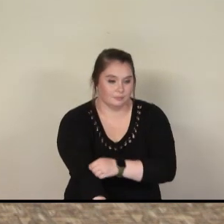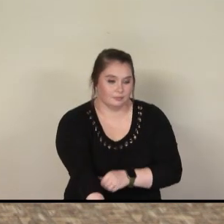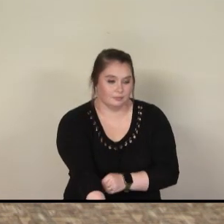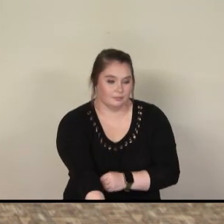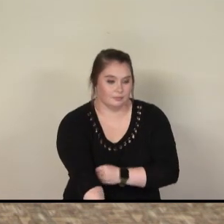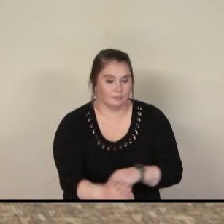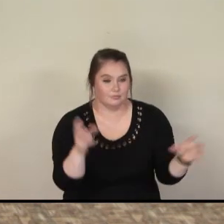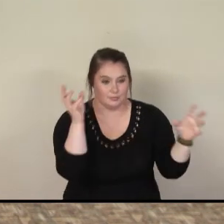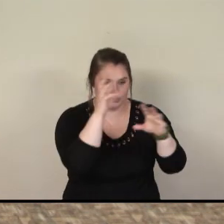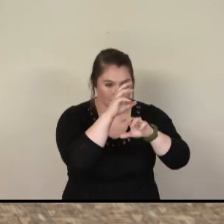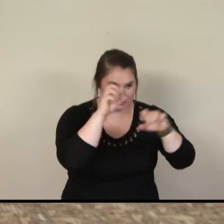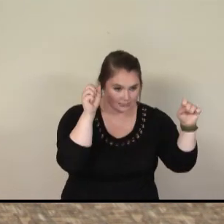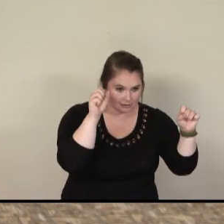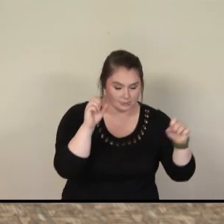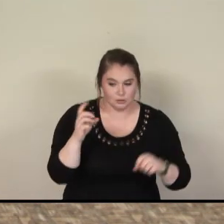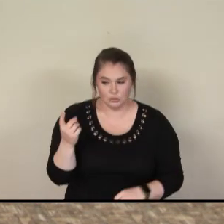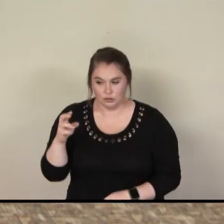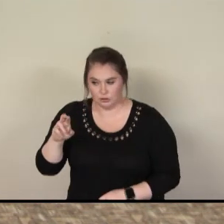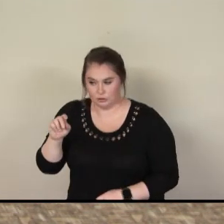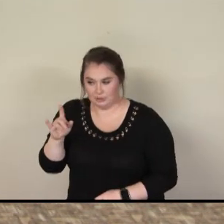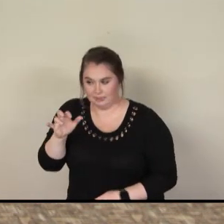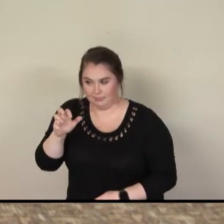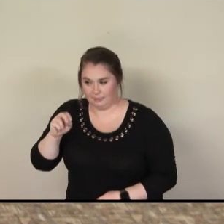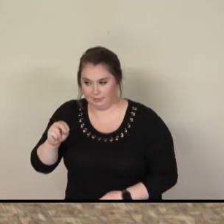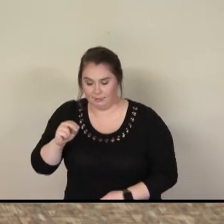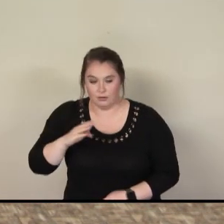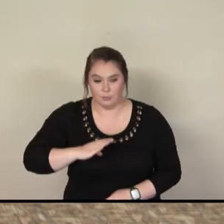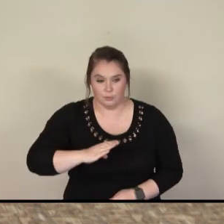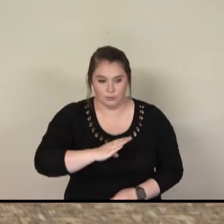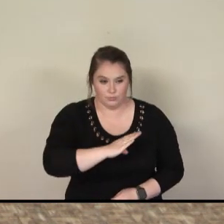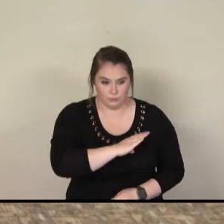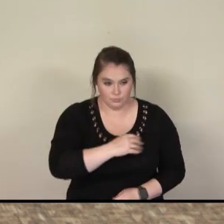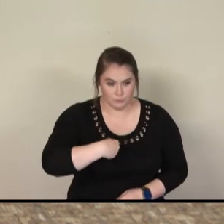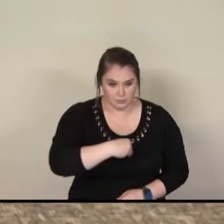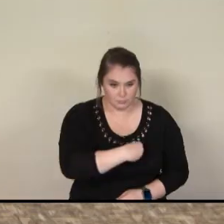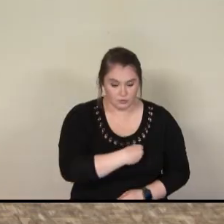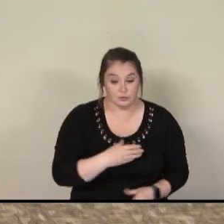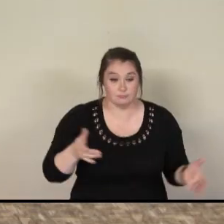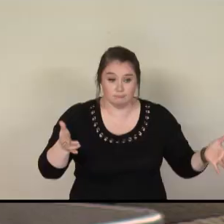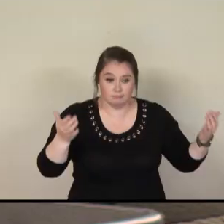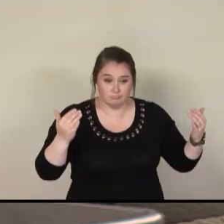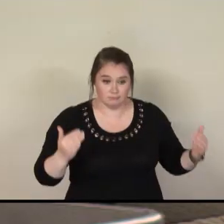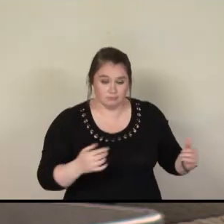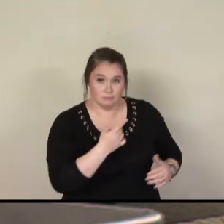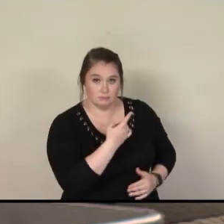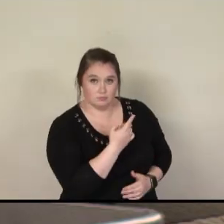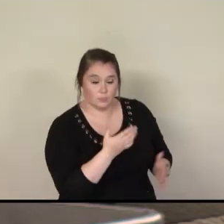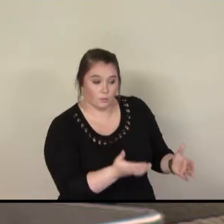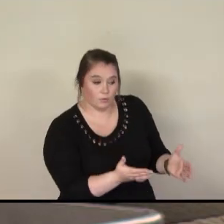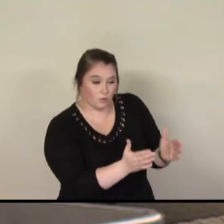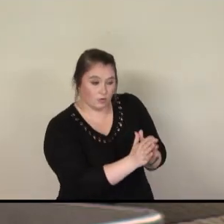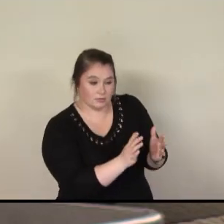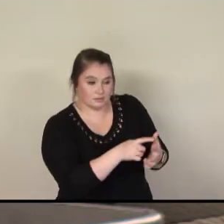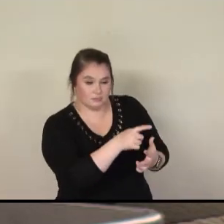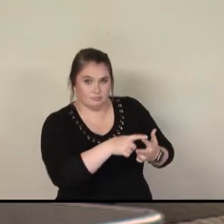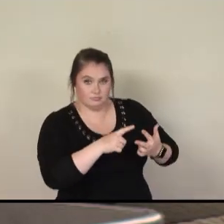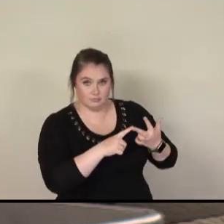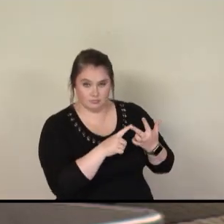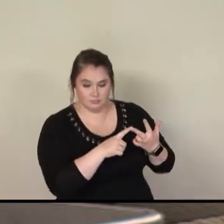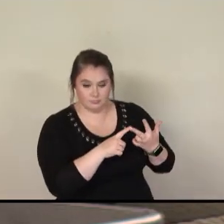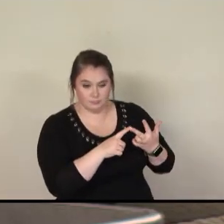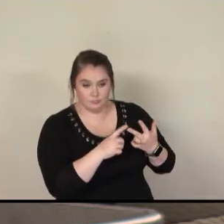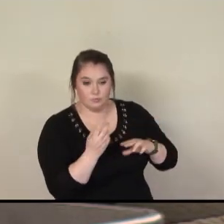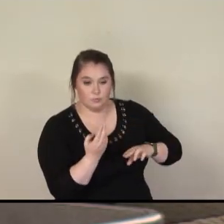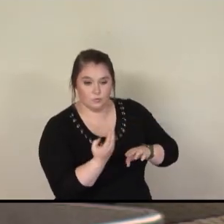Dr. Kincannon, board members. In this next agenda item, we're requesting 3 things, and